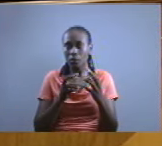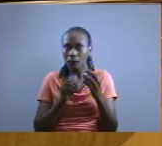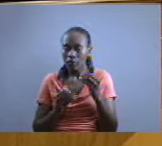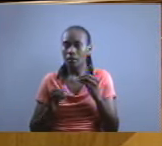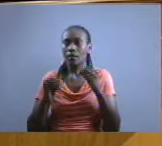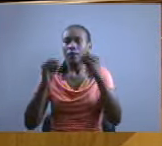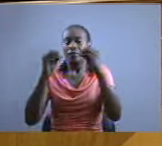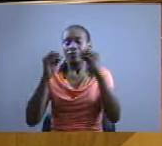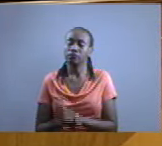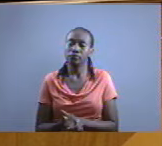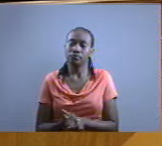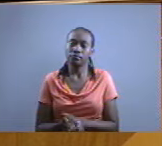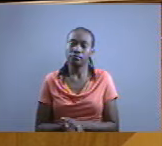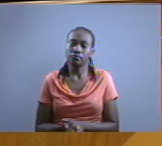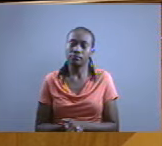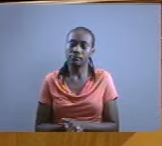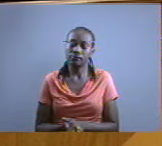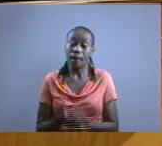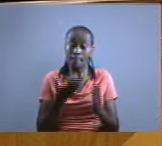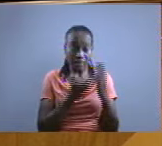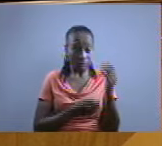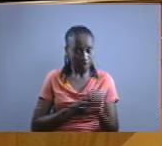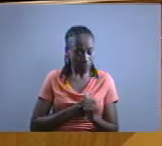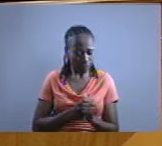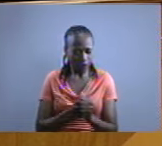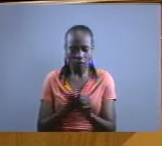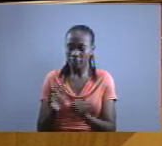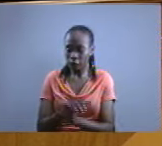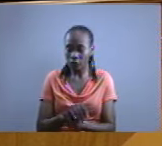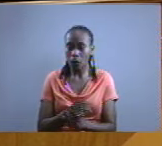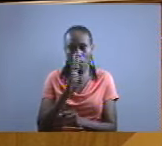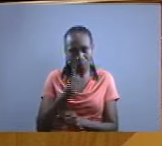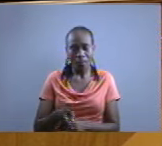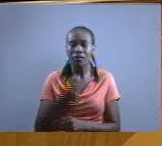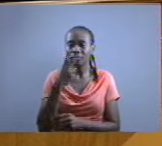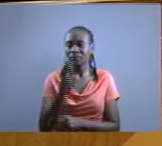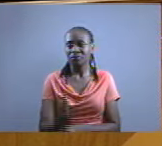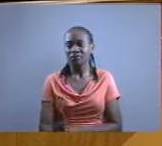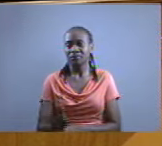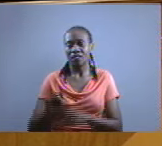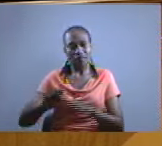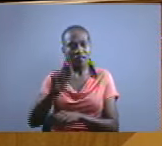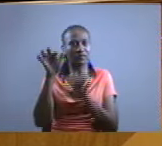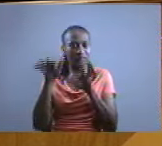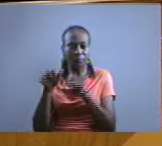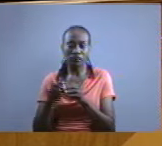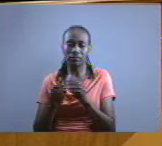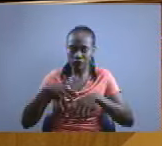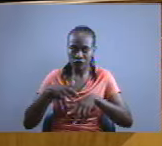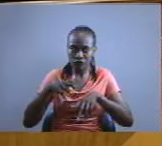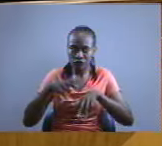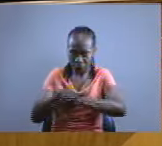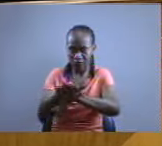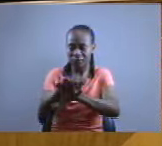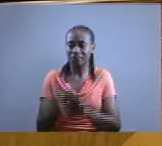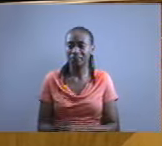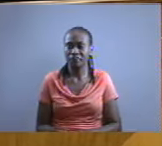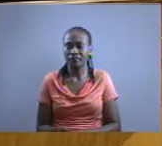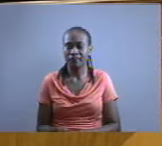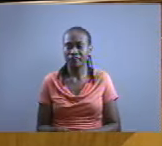language profession, we are likely to see more South Africans pursuing careers in the language profession.